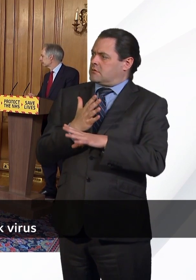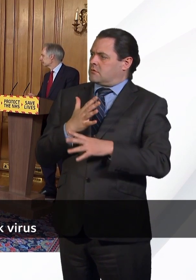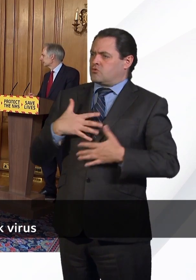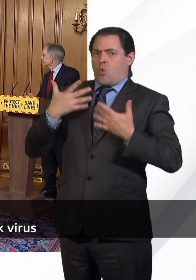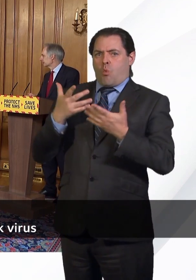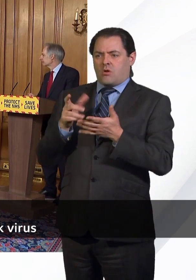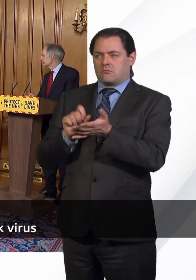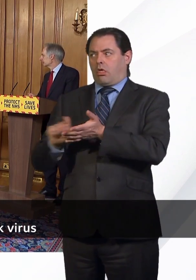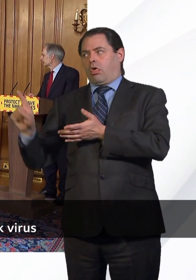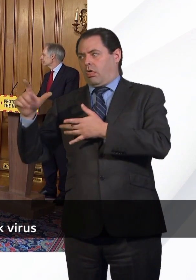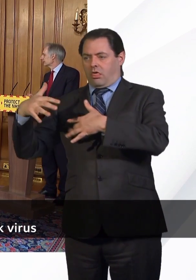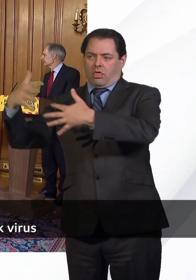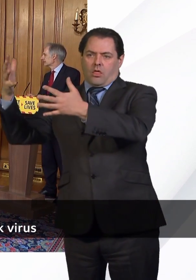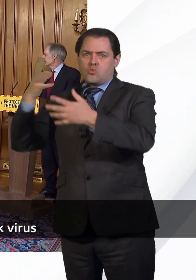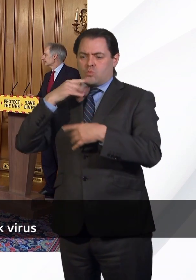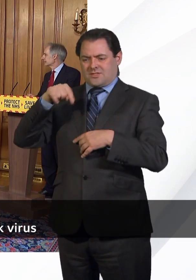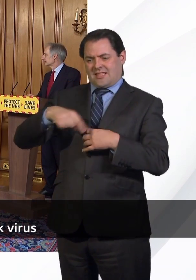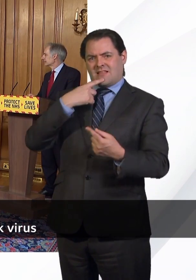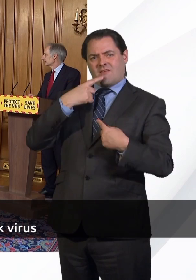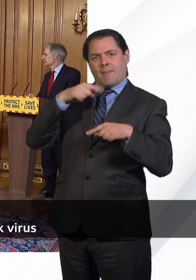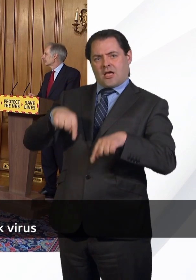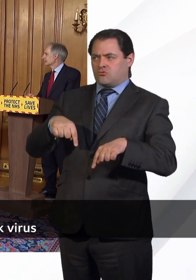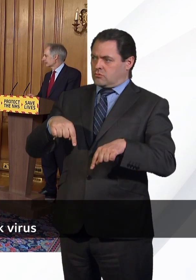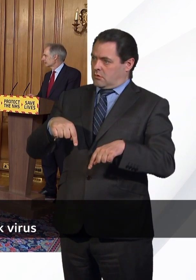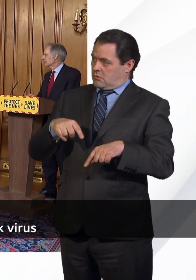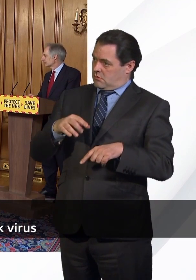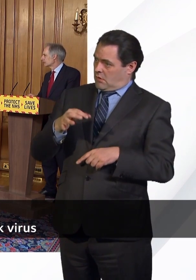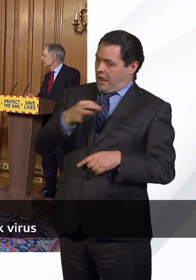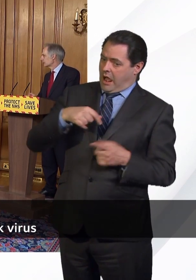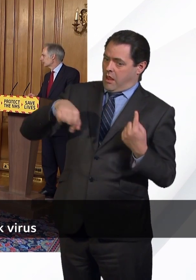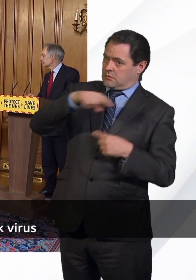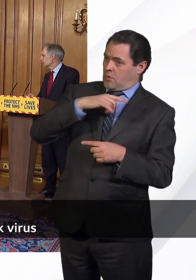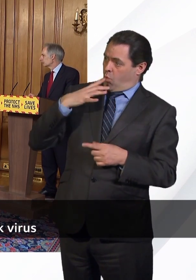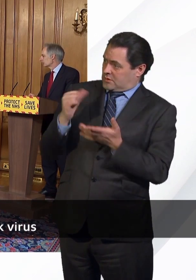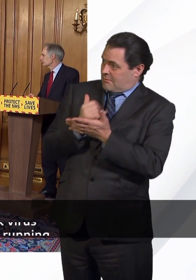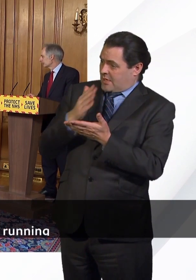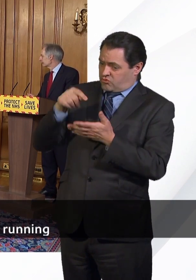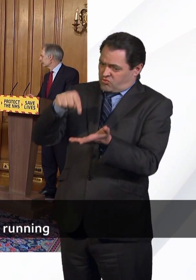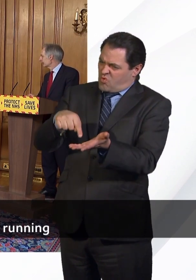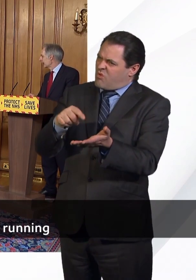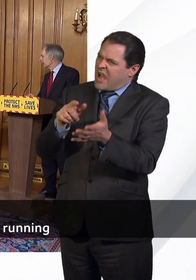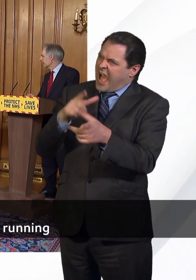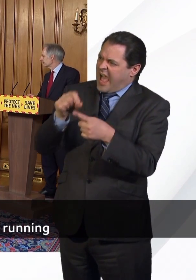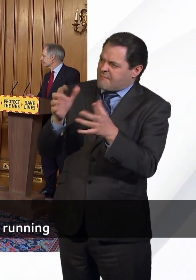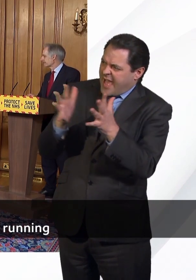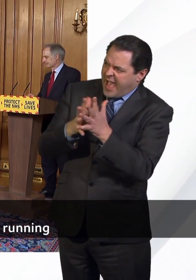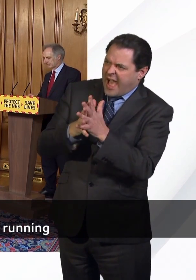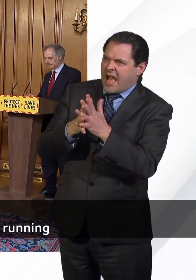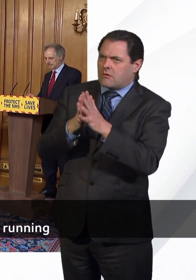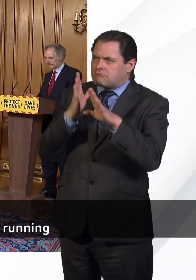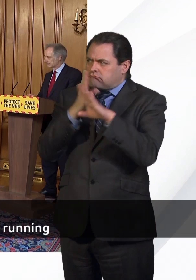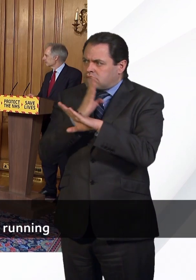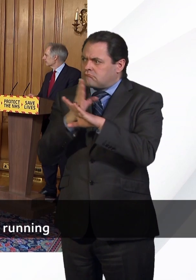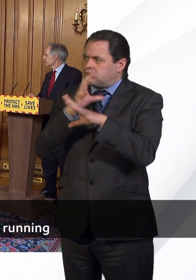forward, and the government will be fully transparent with islanders about the way this app works. Yes, absolutely. This is an incredibly